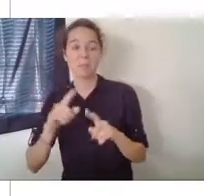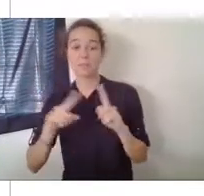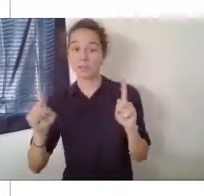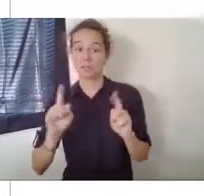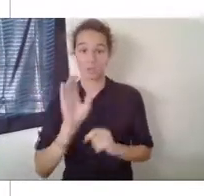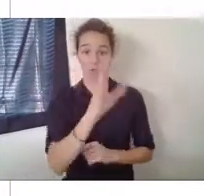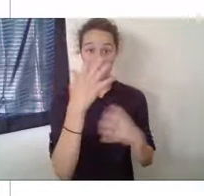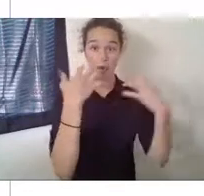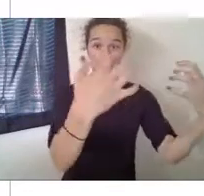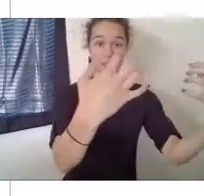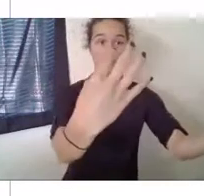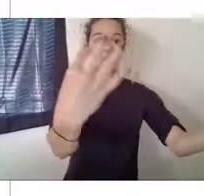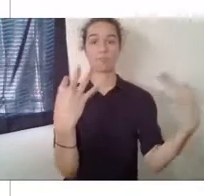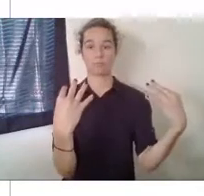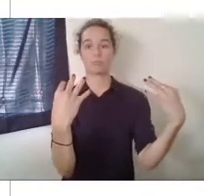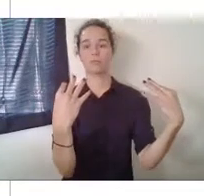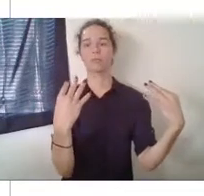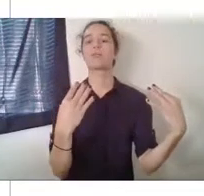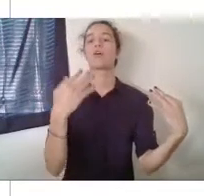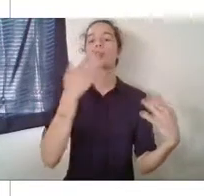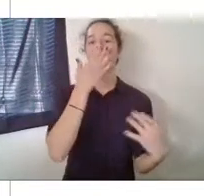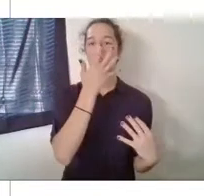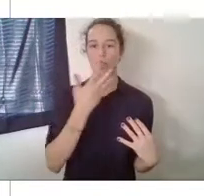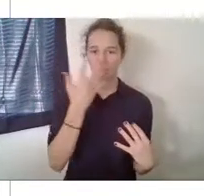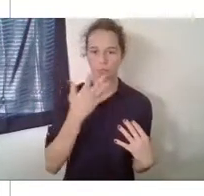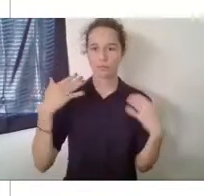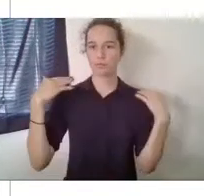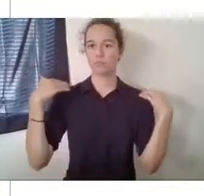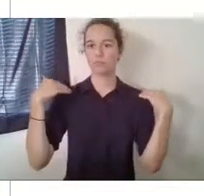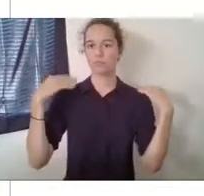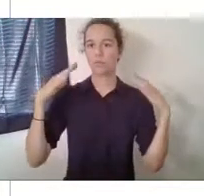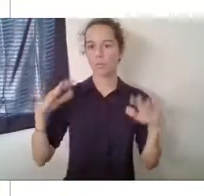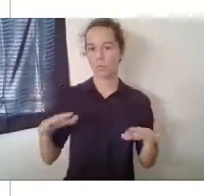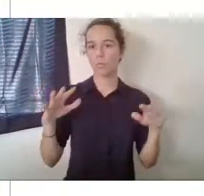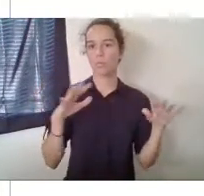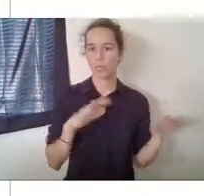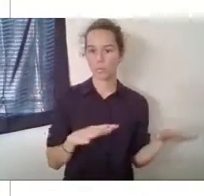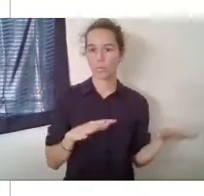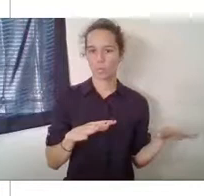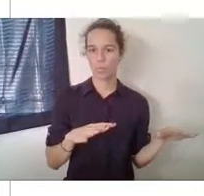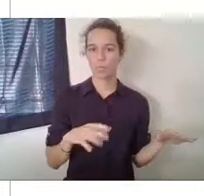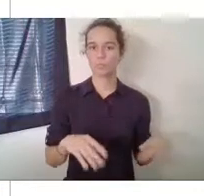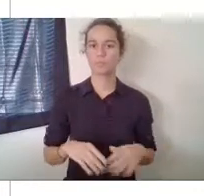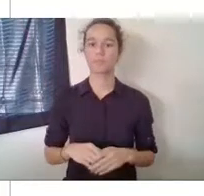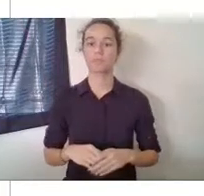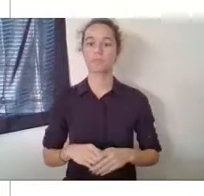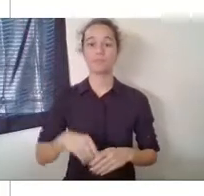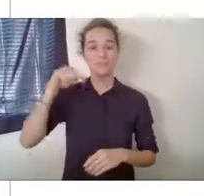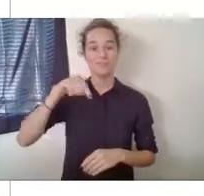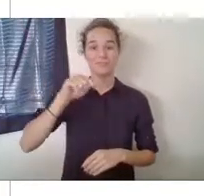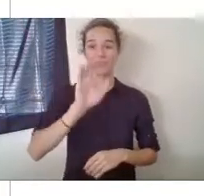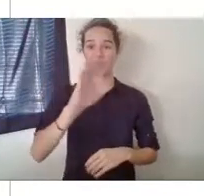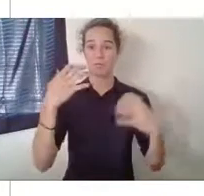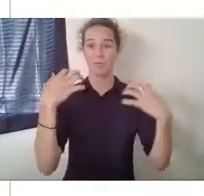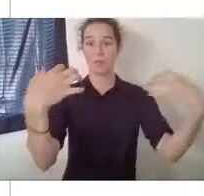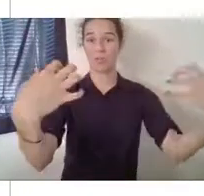your posture and position are the audience's first impression of you. But now that you know how to stand still,